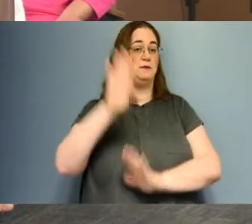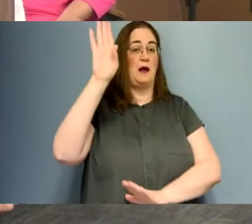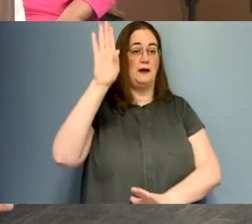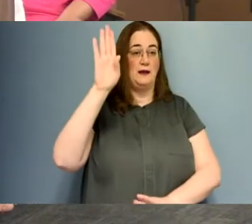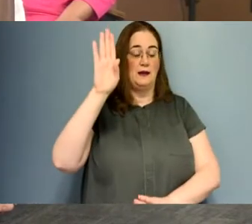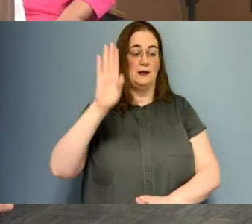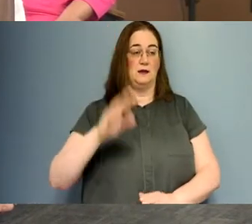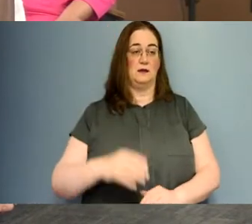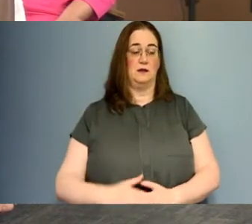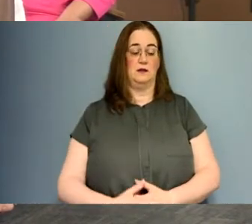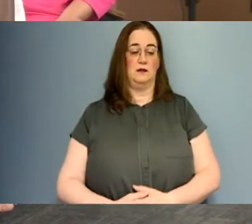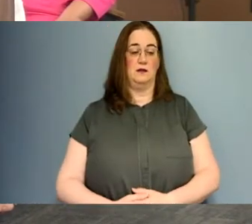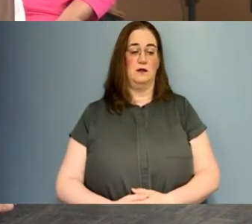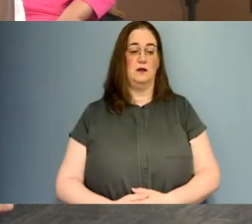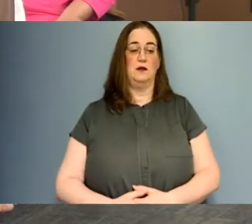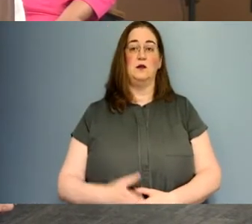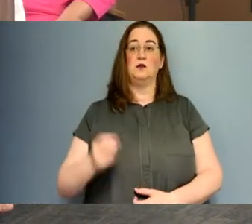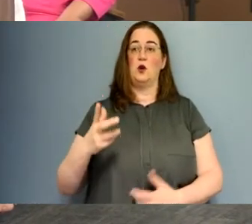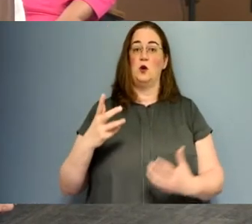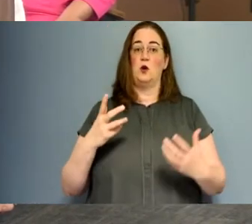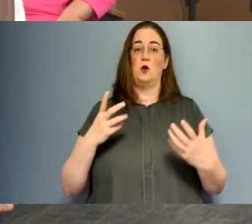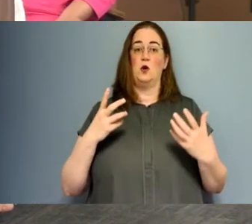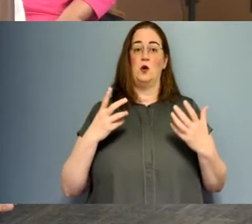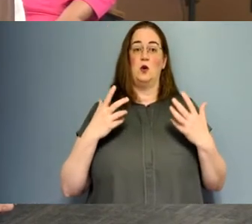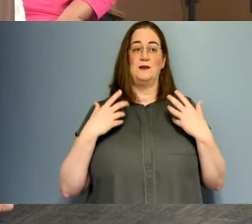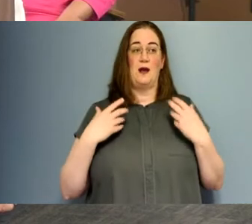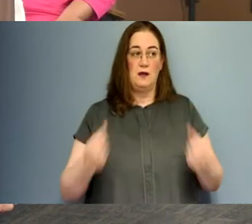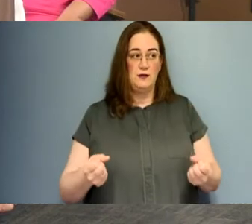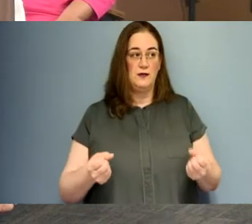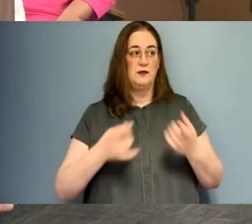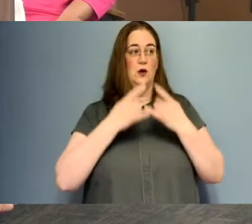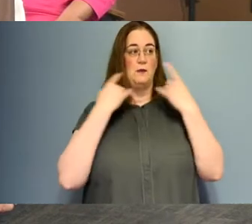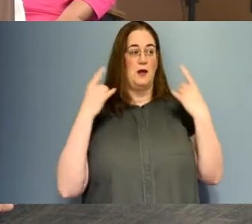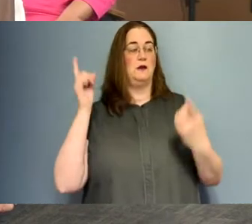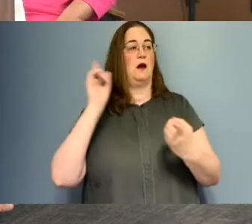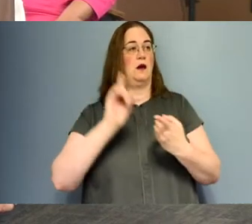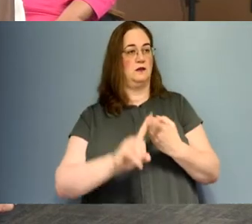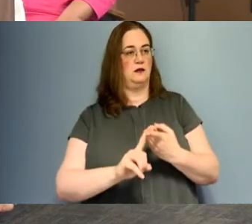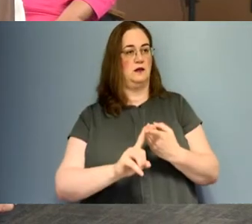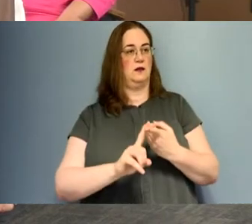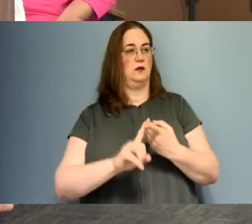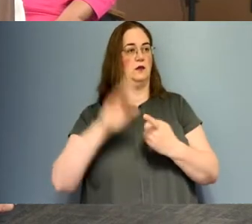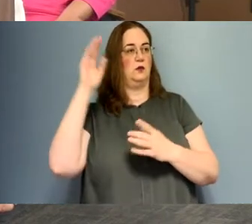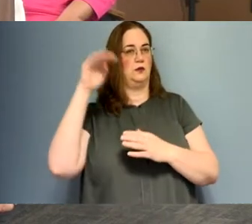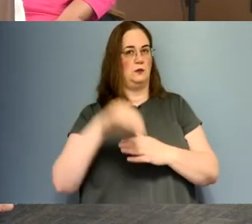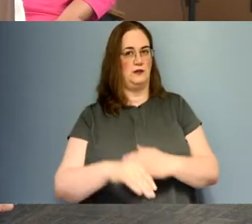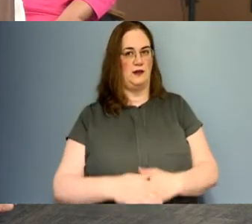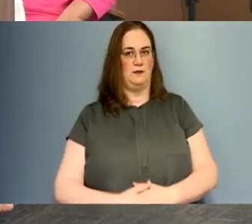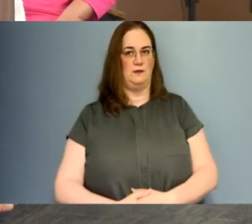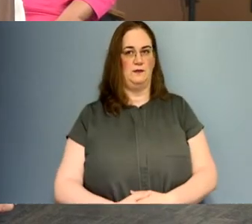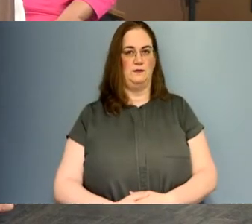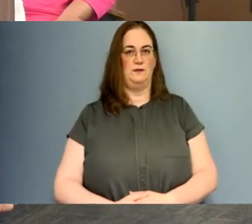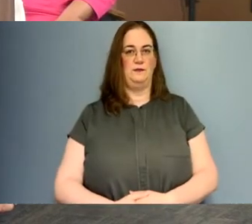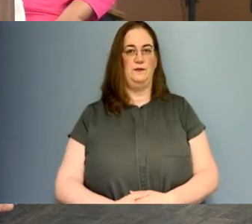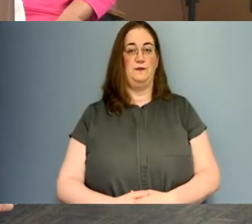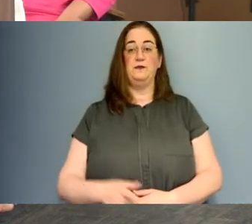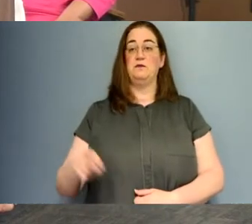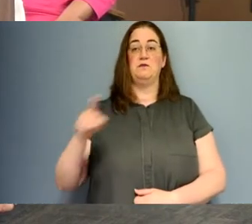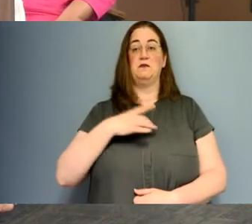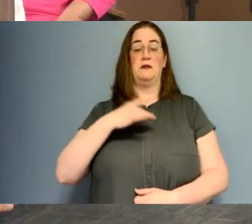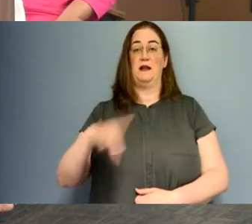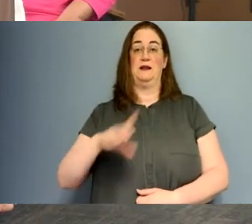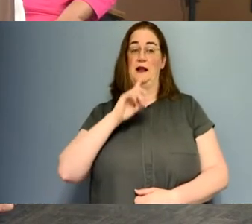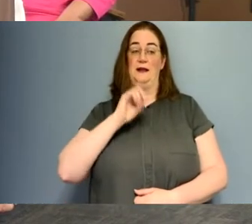up. So it was healthy to wear the mask until that was put down. They did not like that